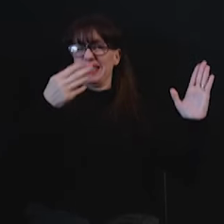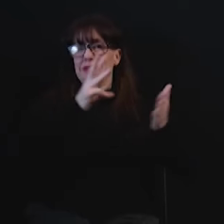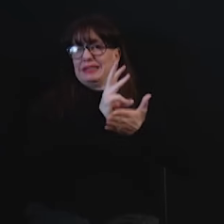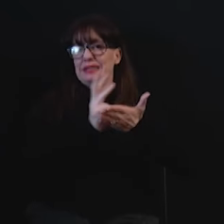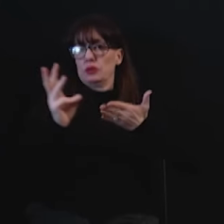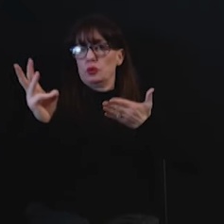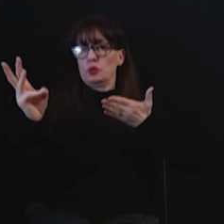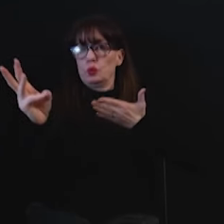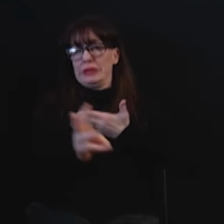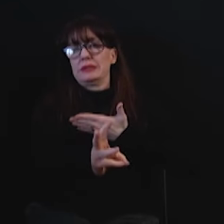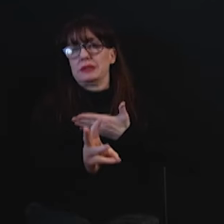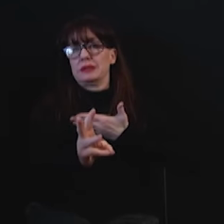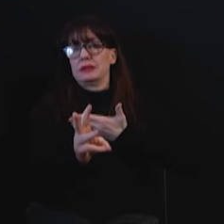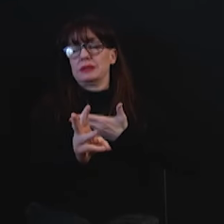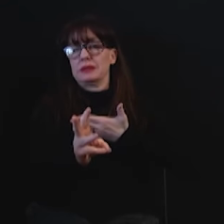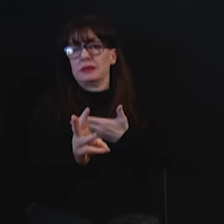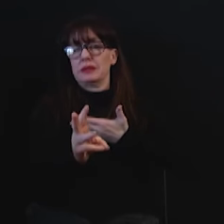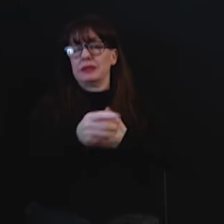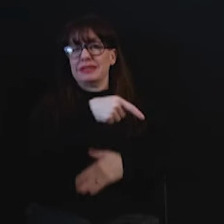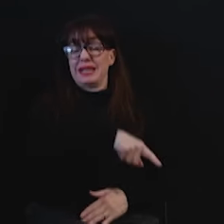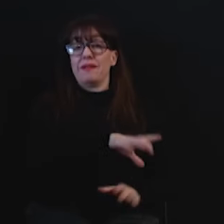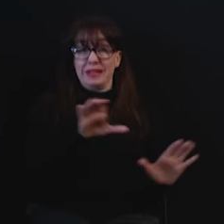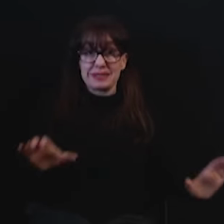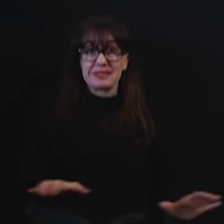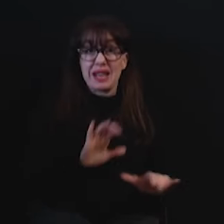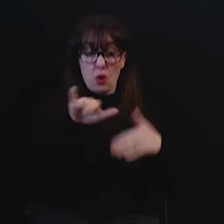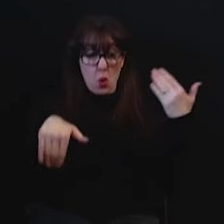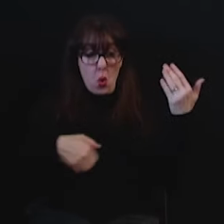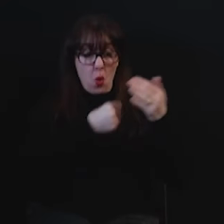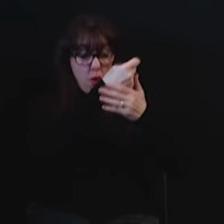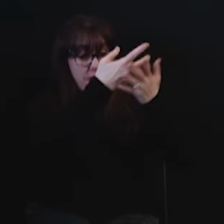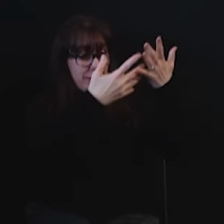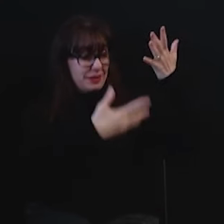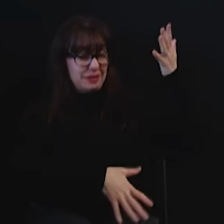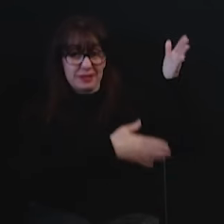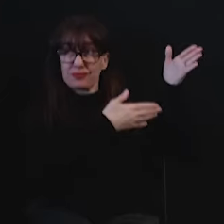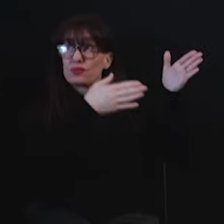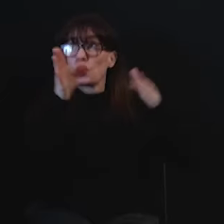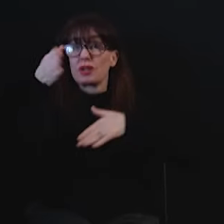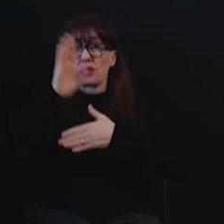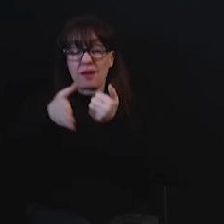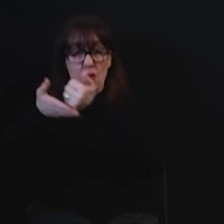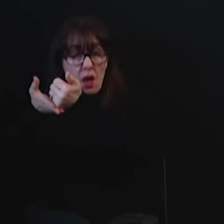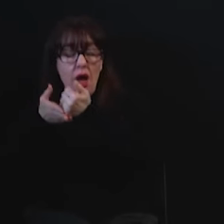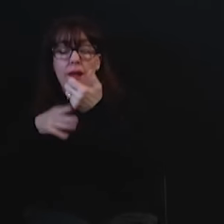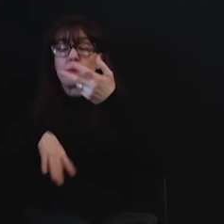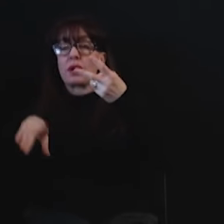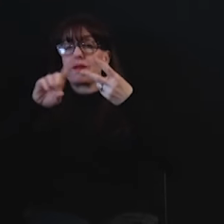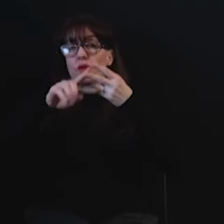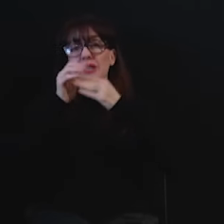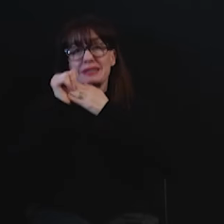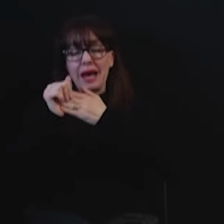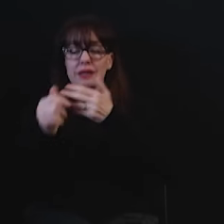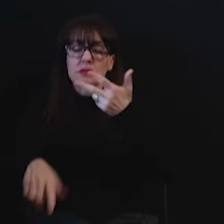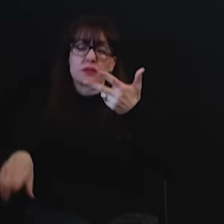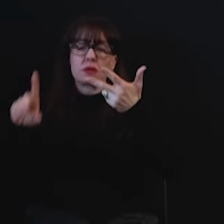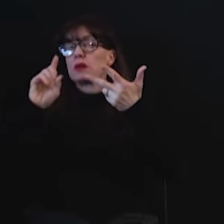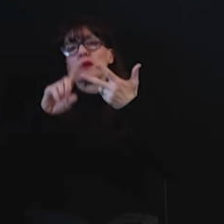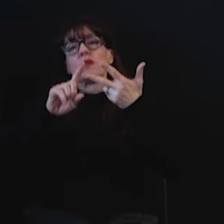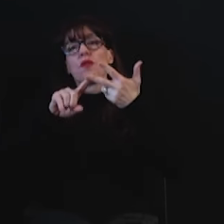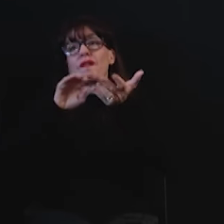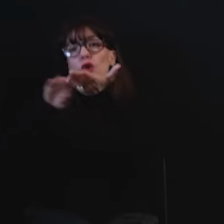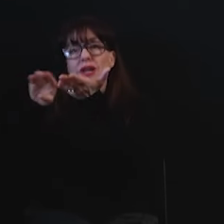6 weeks, David did all of these things, turning to God for help, turning to God for guidance, turning to God